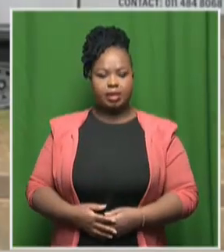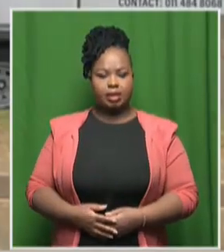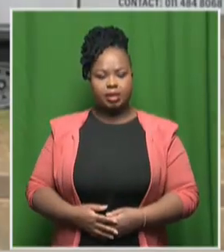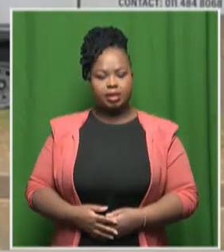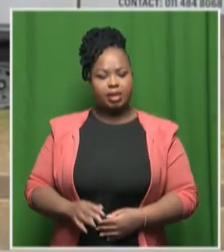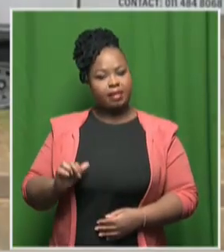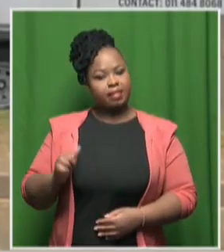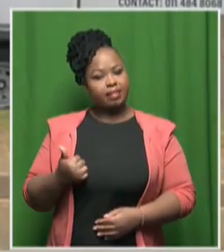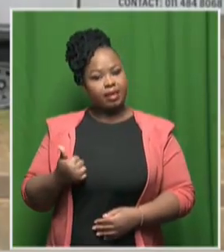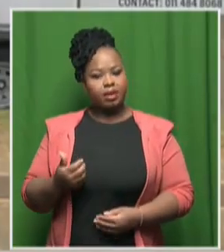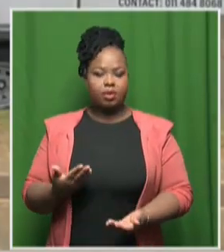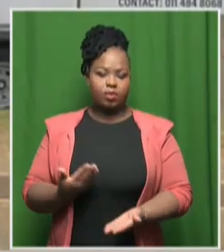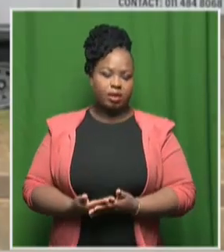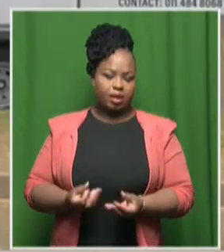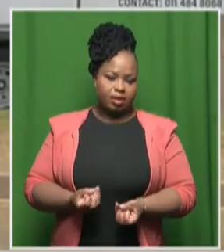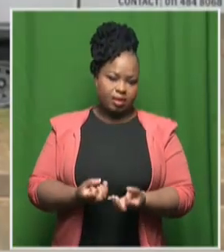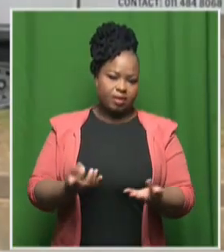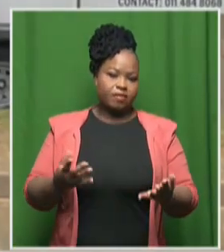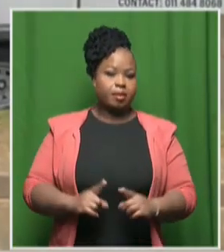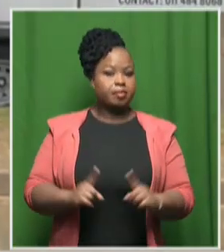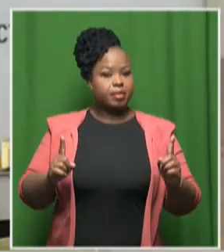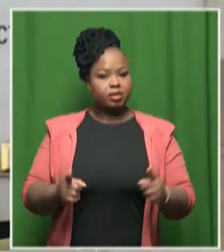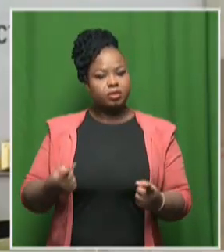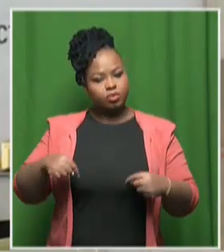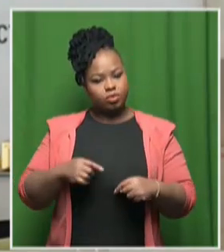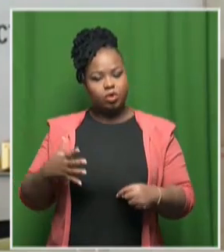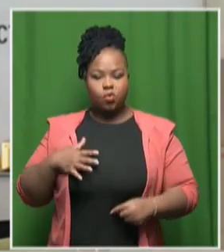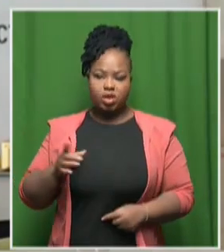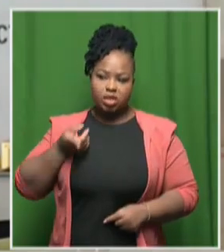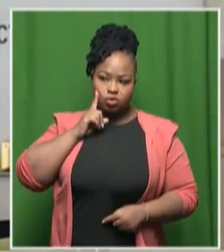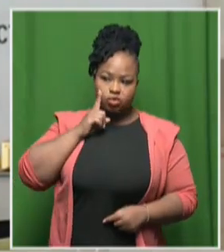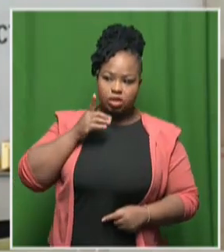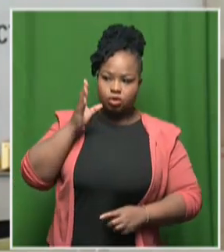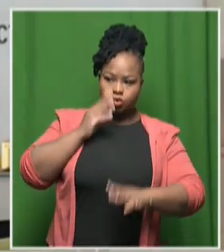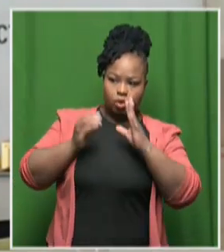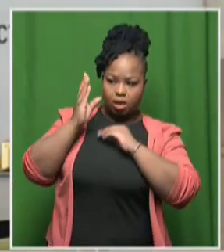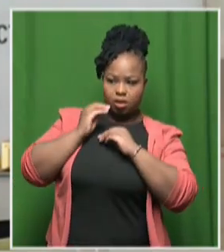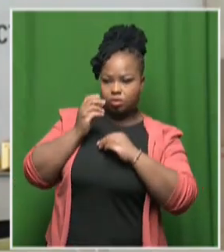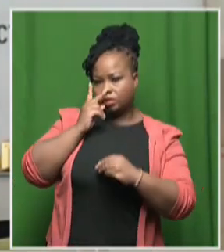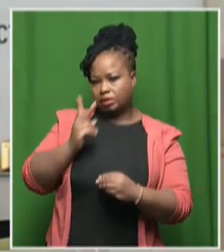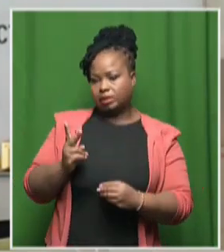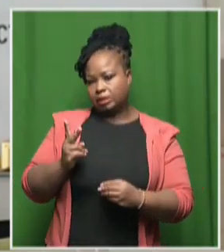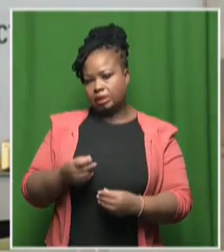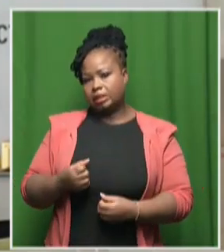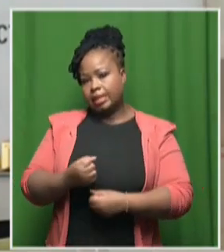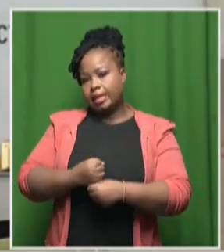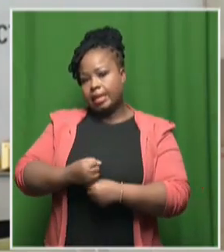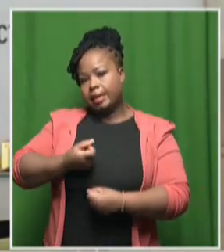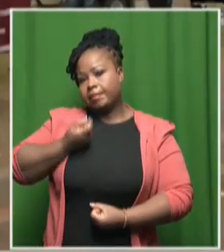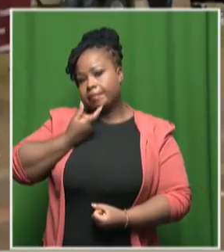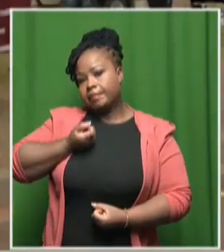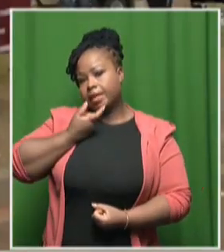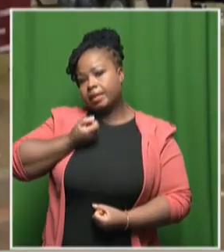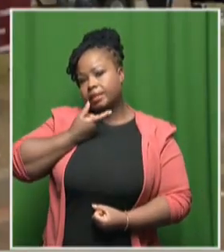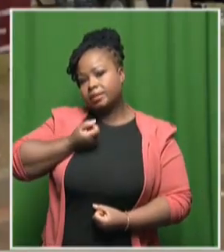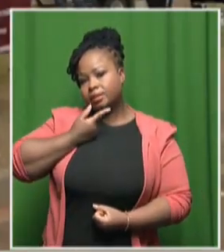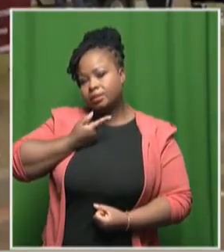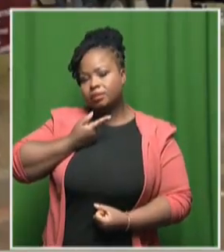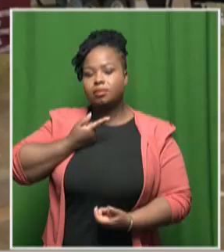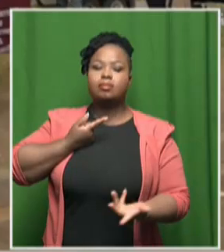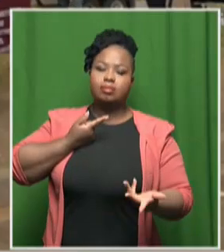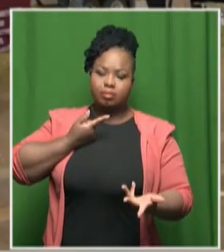roll out. But the initial phase was really to allow us to do our learnings and to look at the medicines that we have and then be able